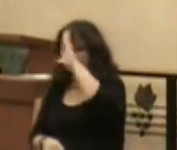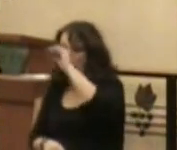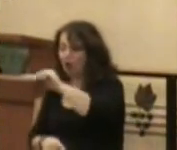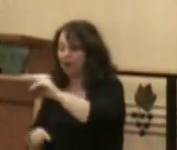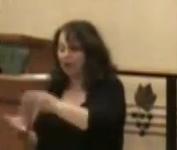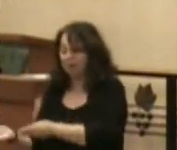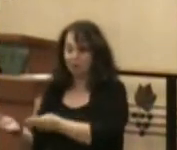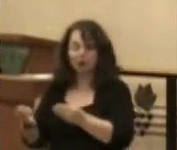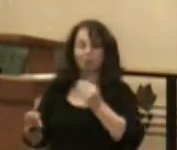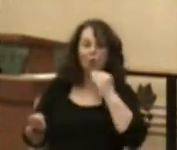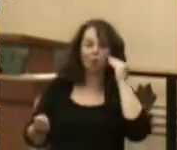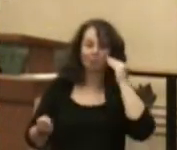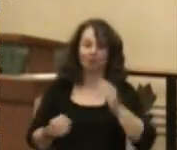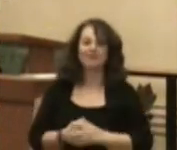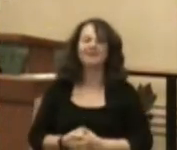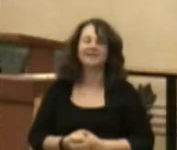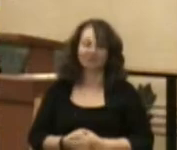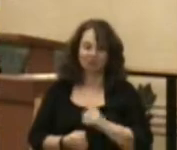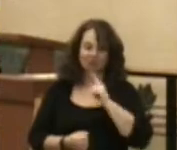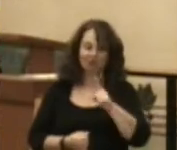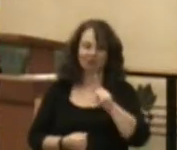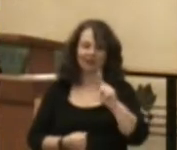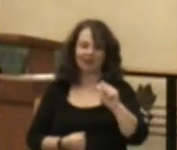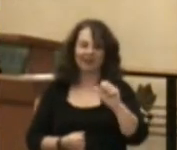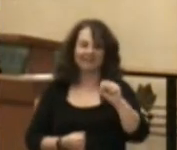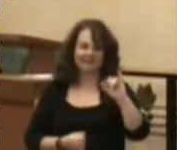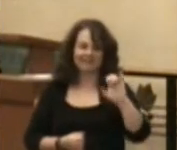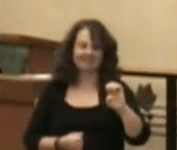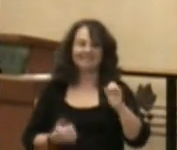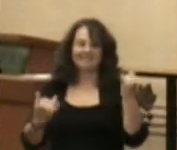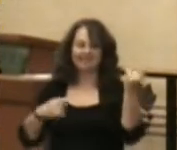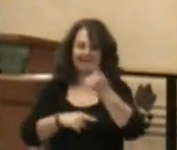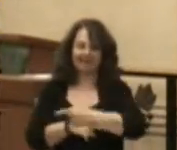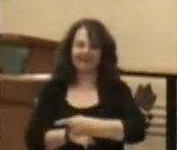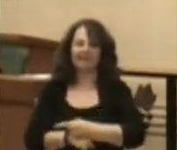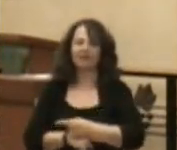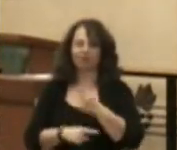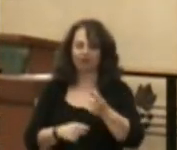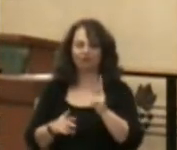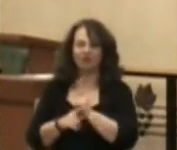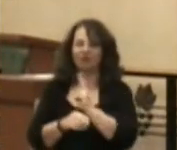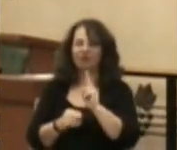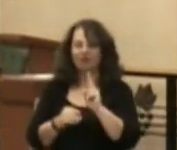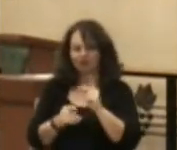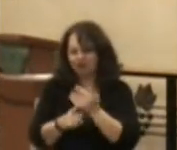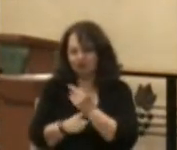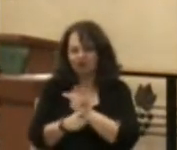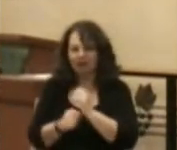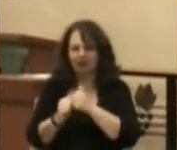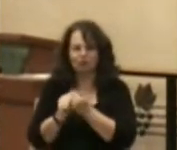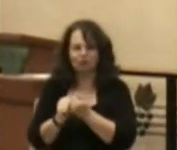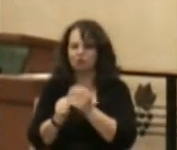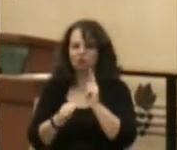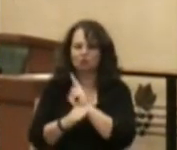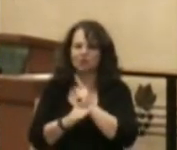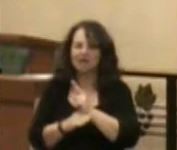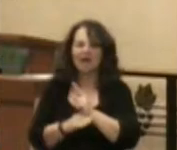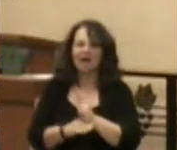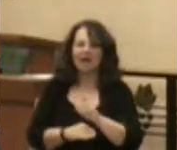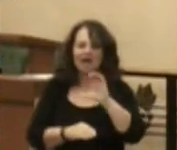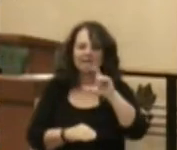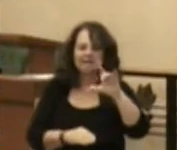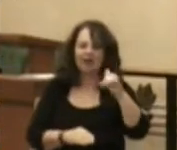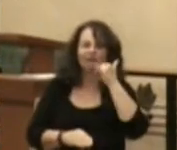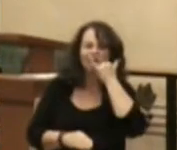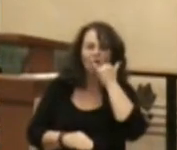in 2018, Lassie could manipulate a cell phone to send out GPS coordinates to emergency